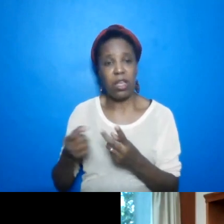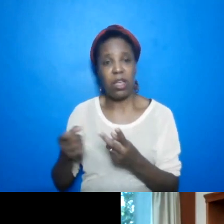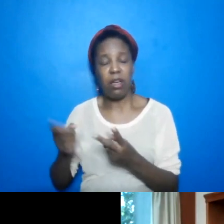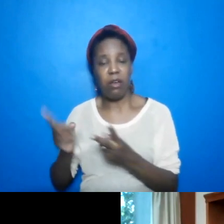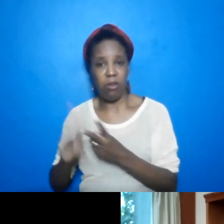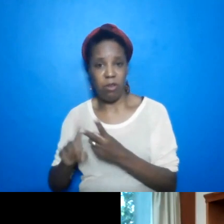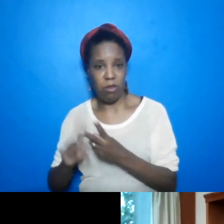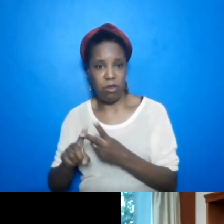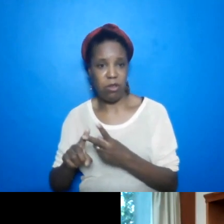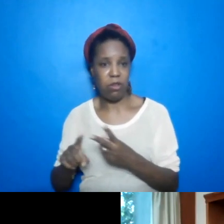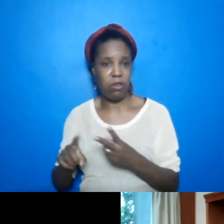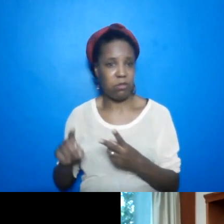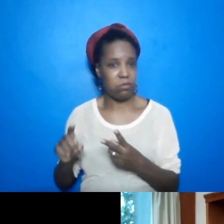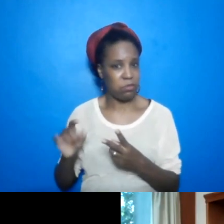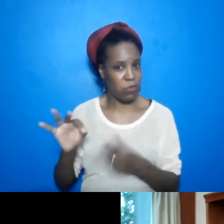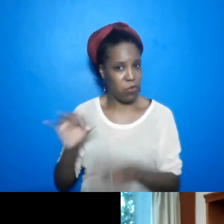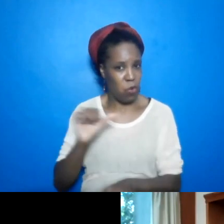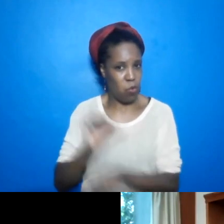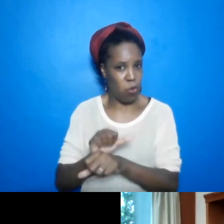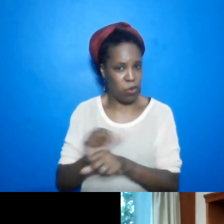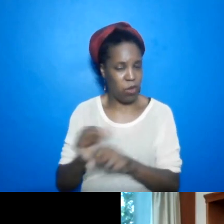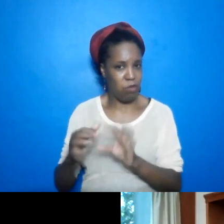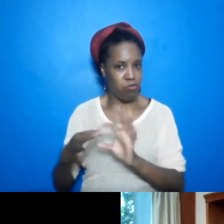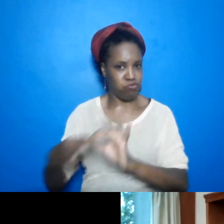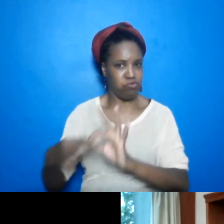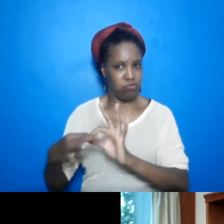government sign off in some way for you?